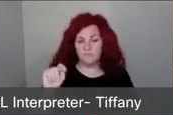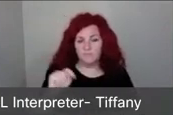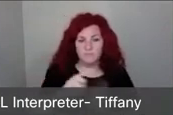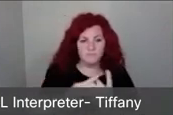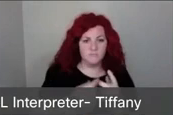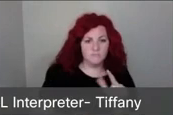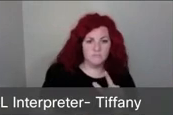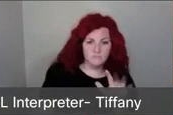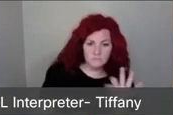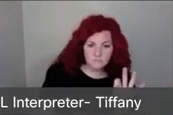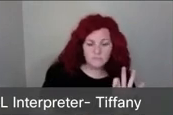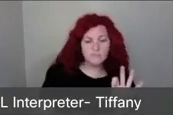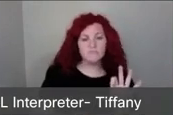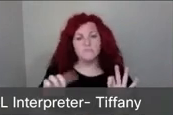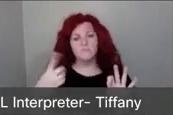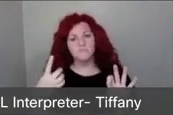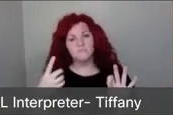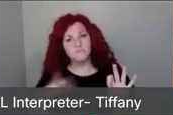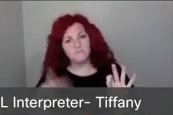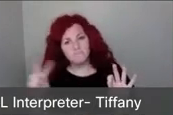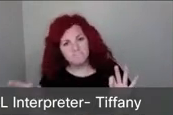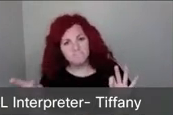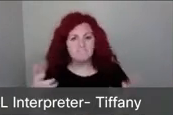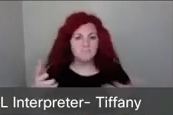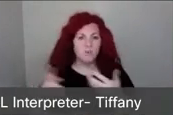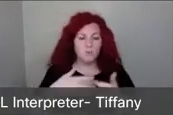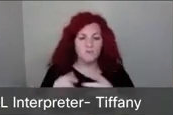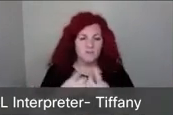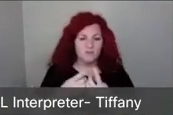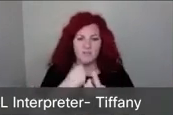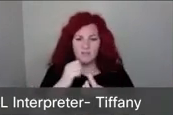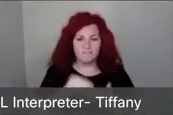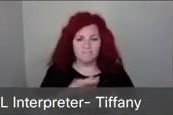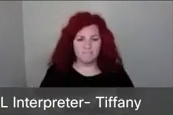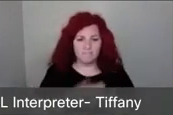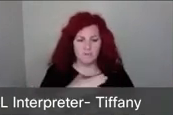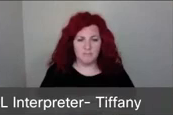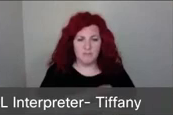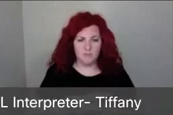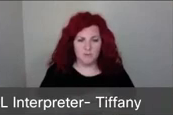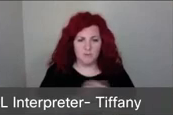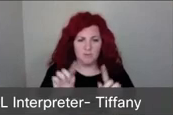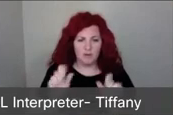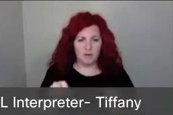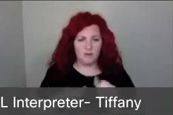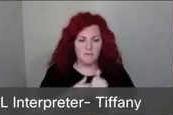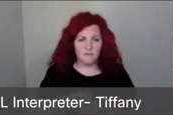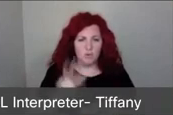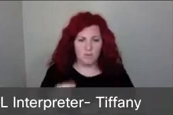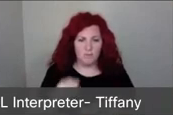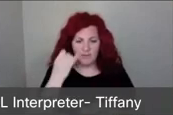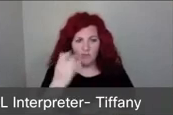or in District 22 or whatever district. I didn't note it on my paper here, but I can follow up with that if you'd